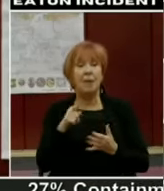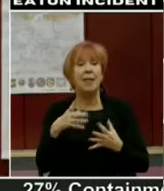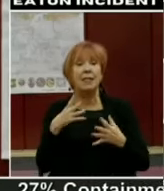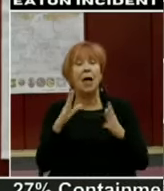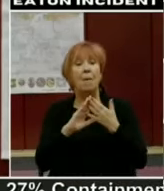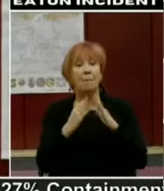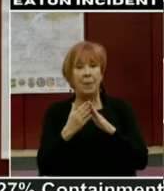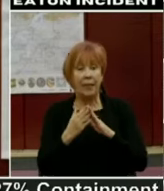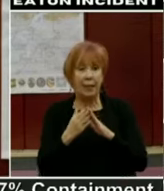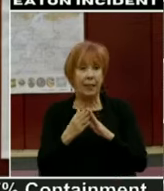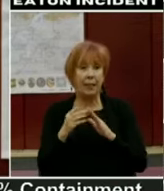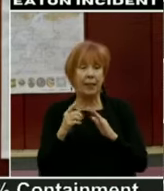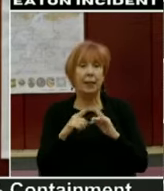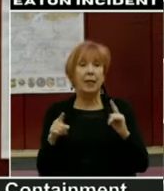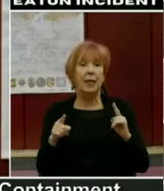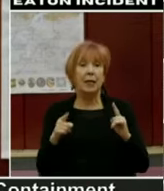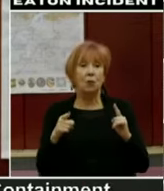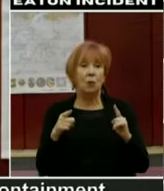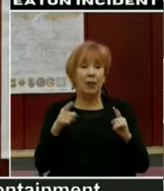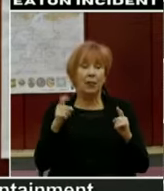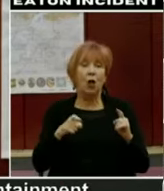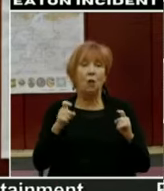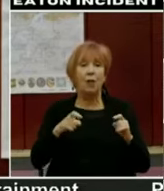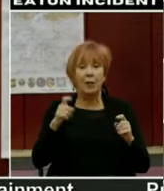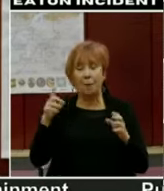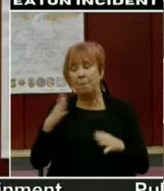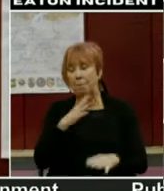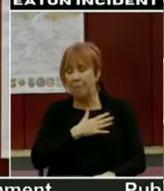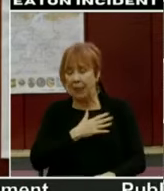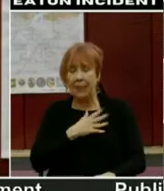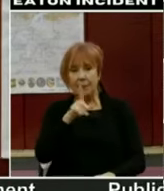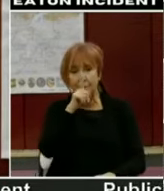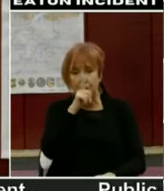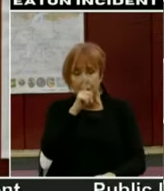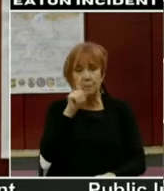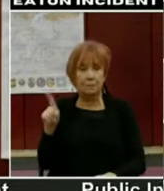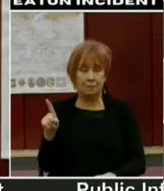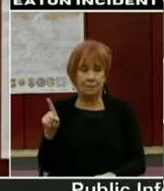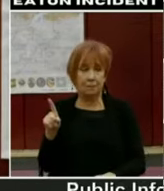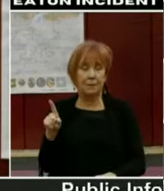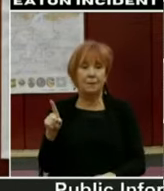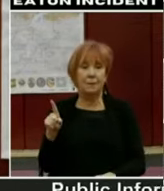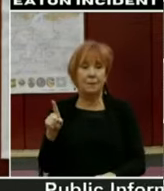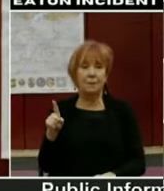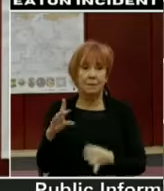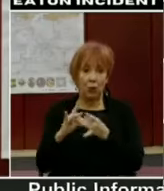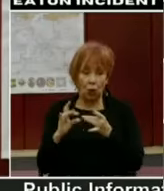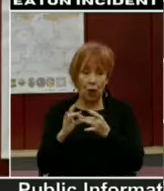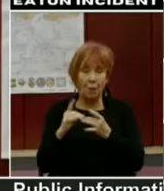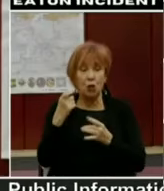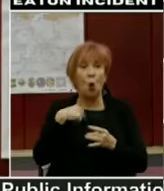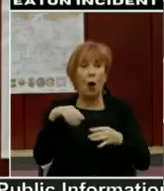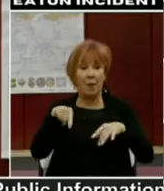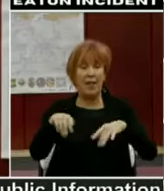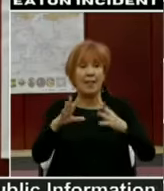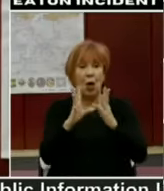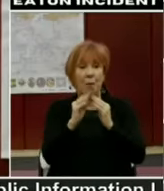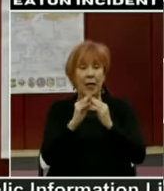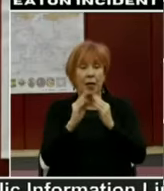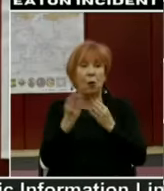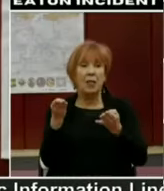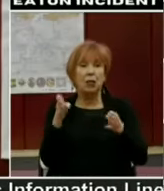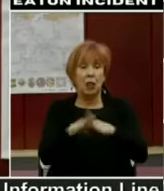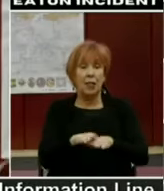everyone. So if you could please hold your comments, I would appreciate that, or we will shut the meeting down. Thank